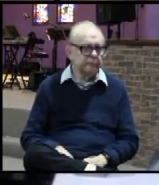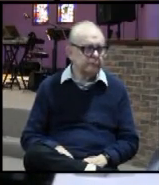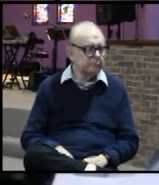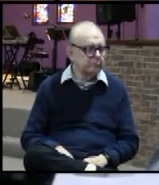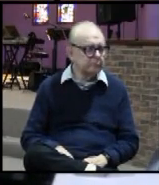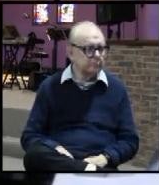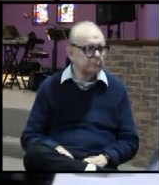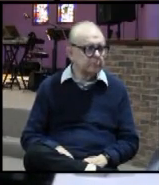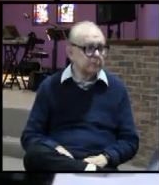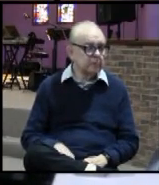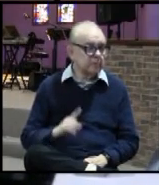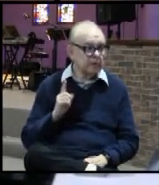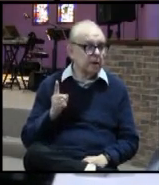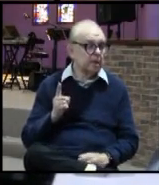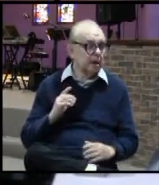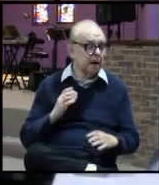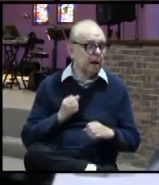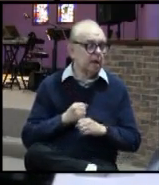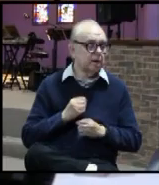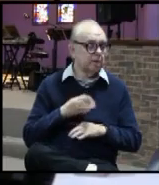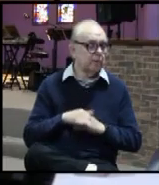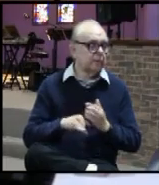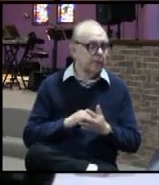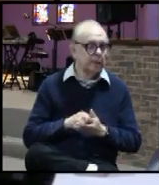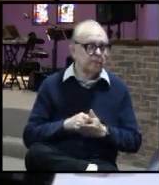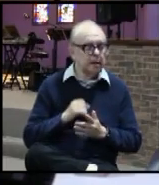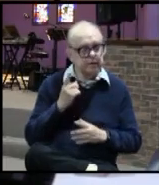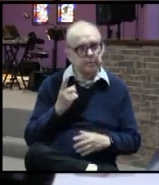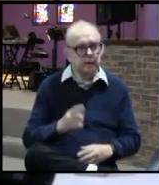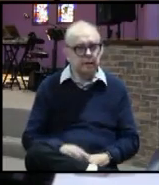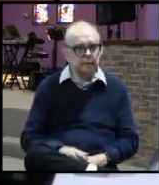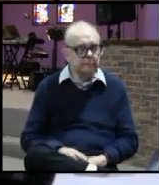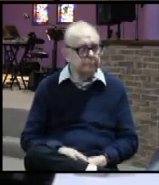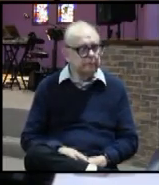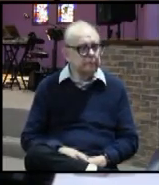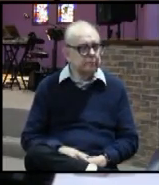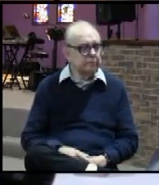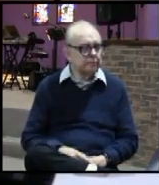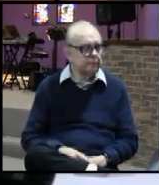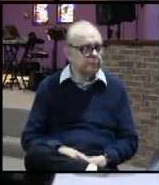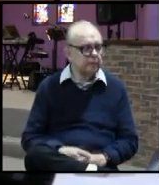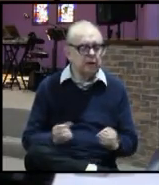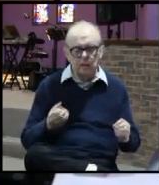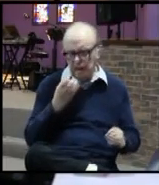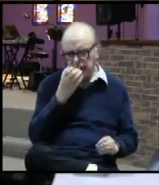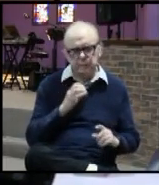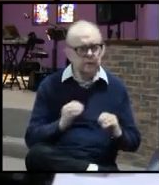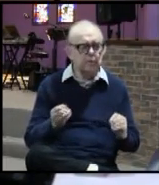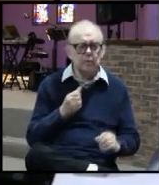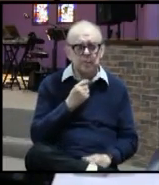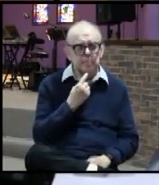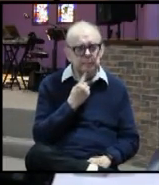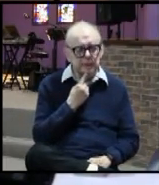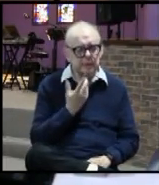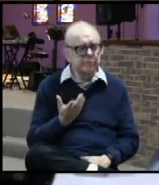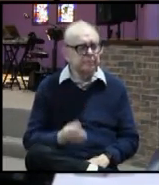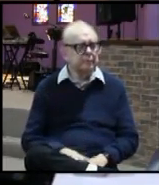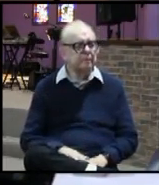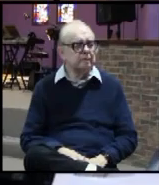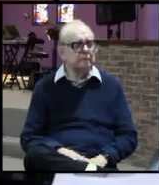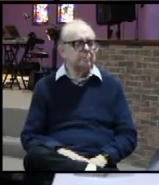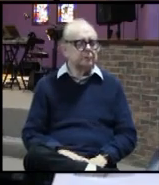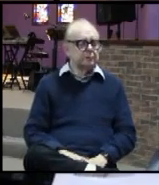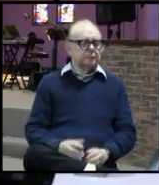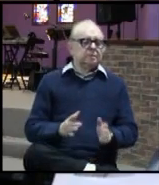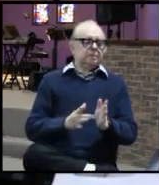I get over it. And I understand. Don't get angry. Don't get bitter. Amen. He knew